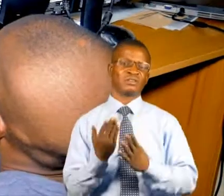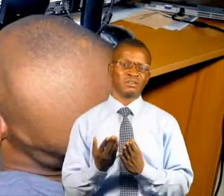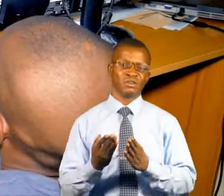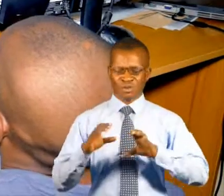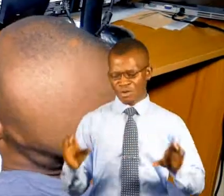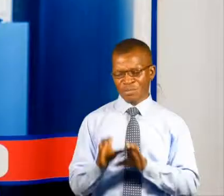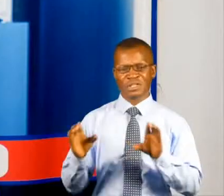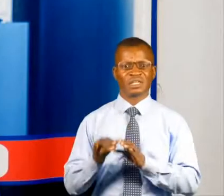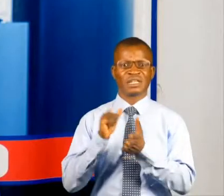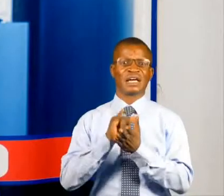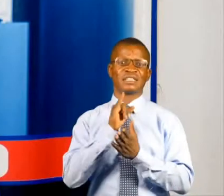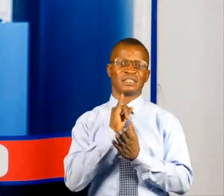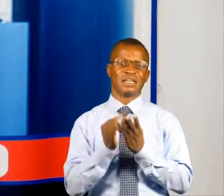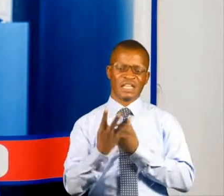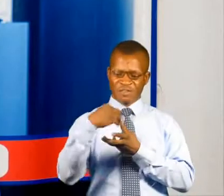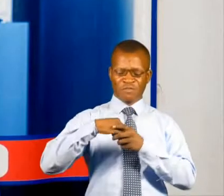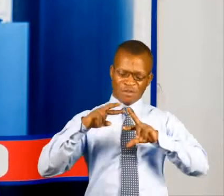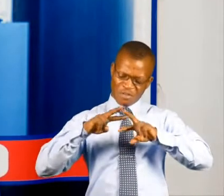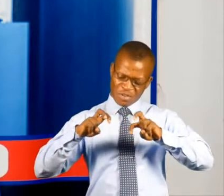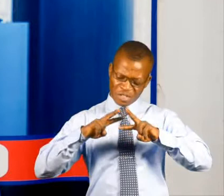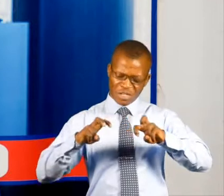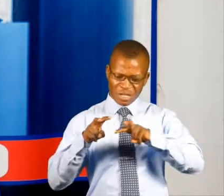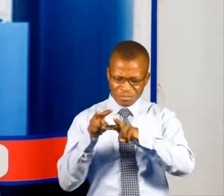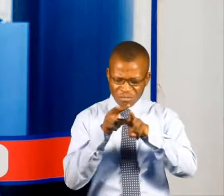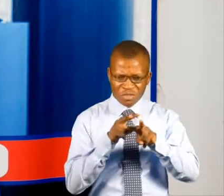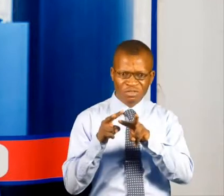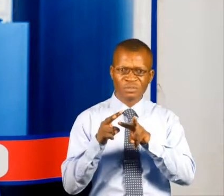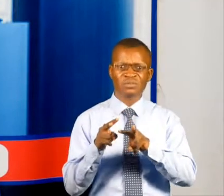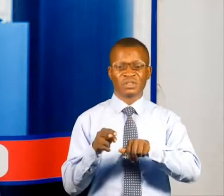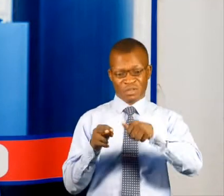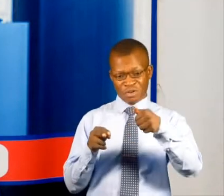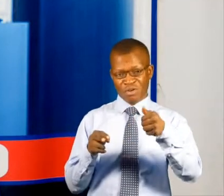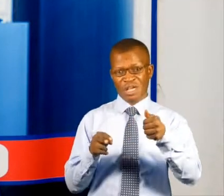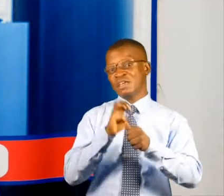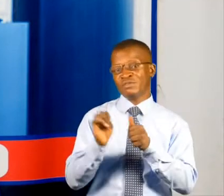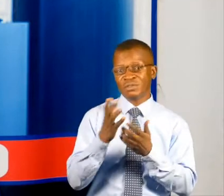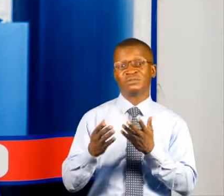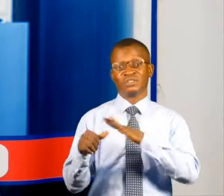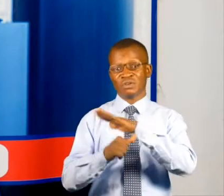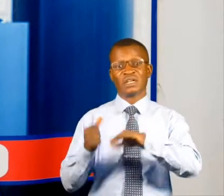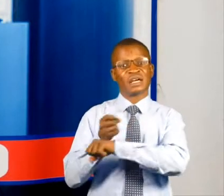is protection, then operations, which involves investigation and monitoring.